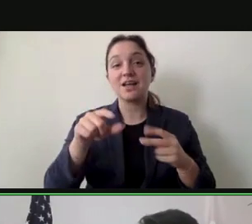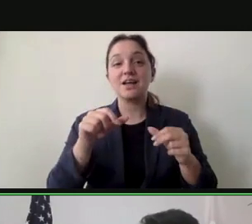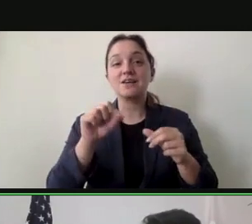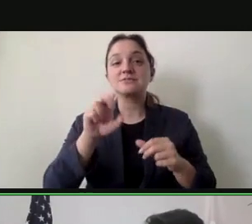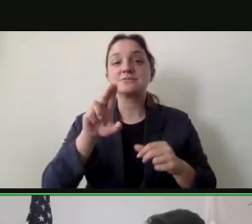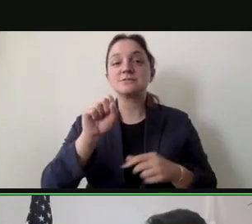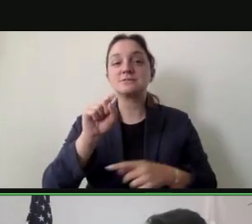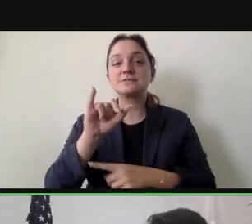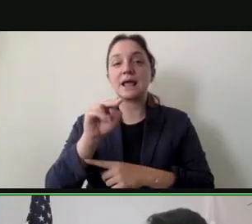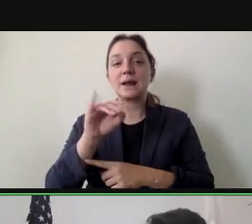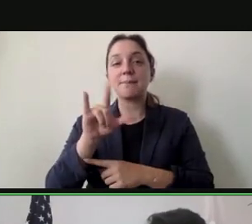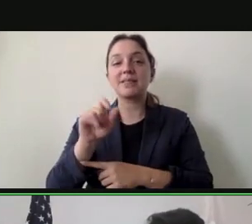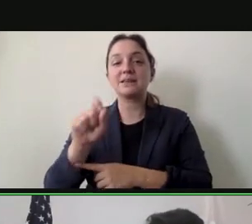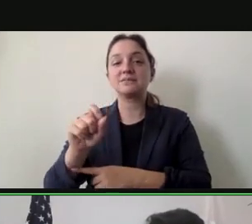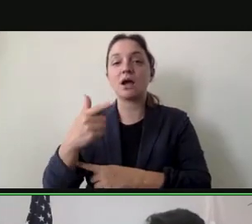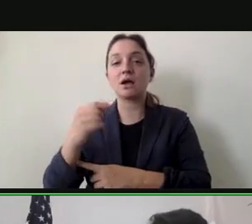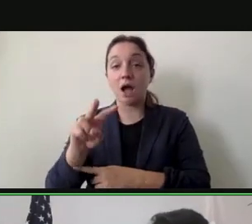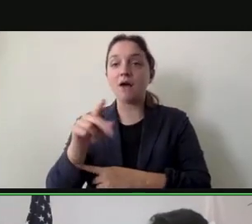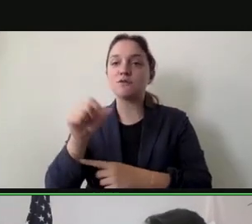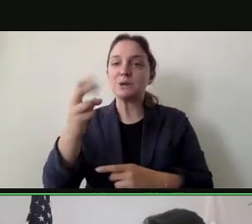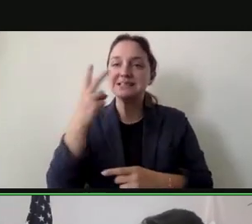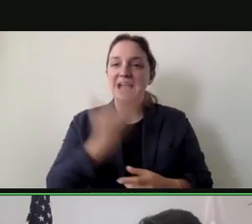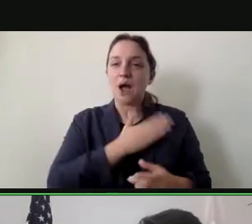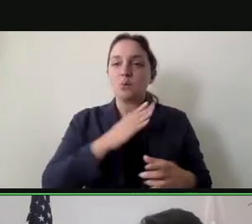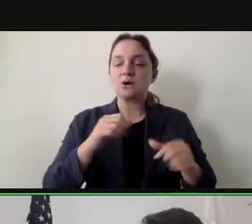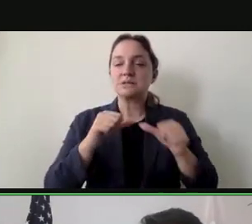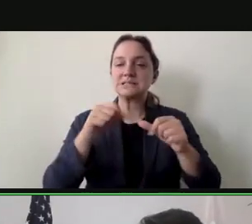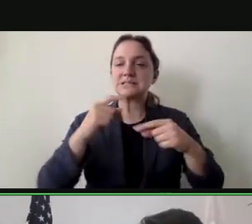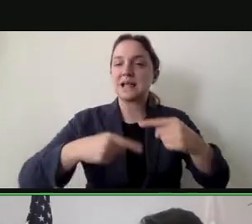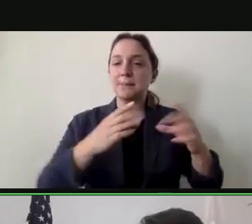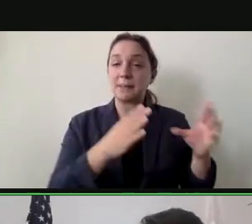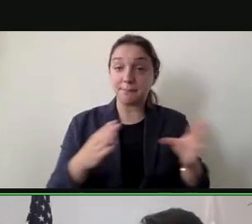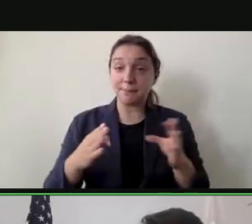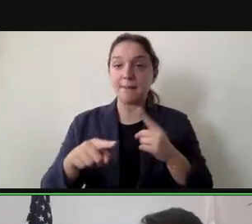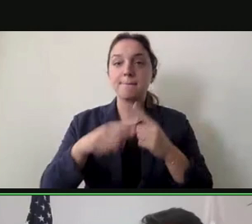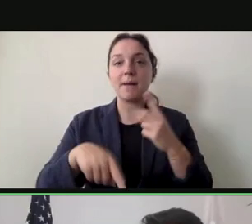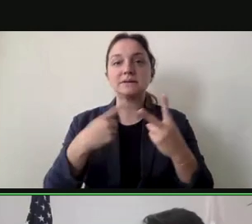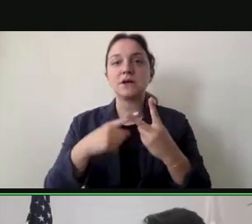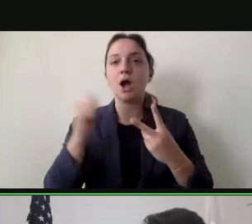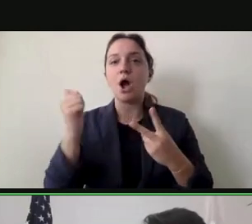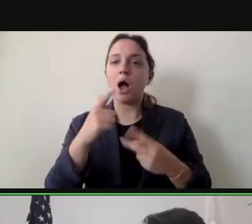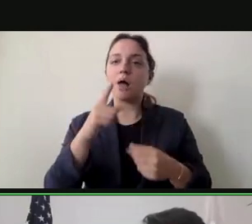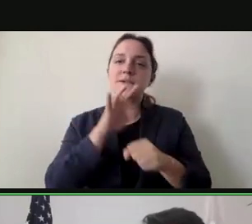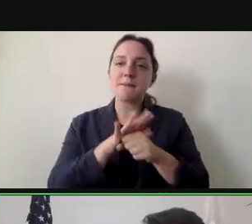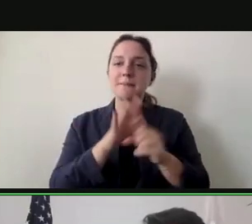plan and all sorts of information on an agency level, on a government-wide level, about how we're doing and where we're